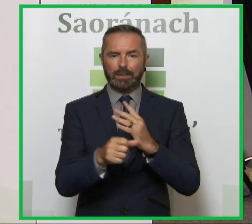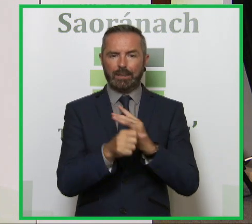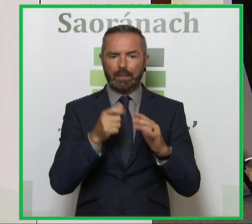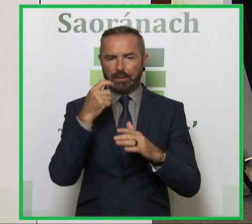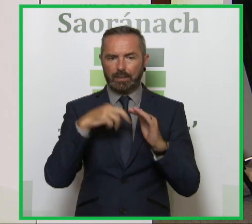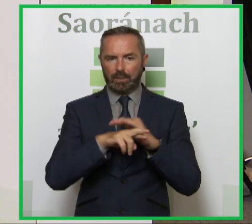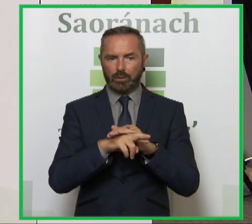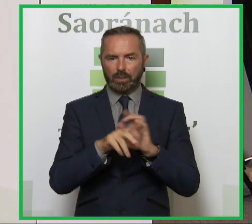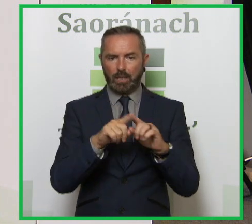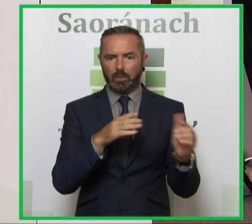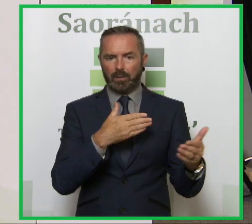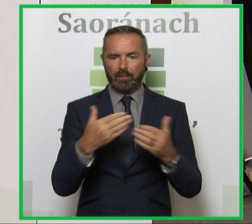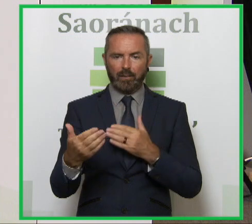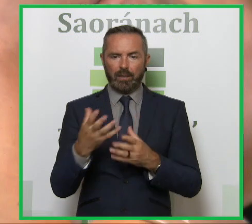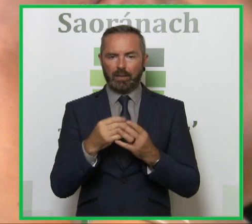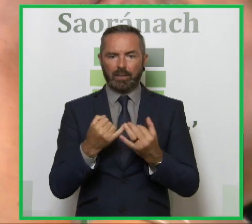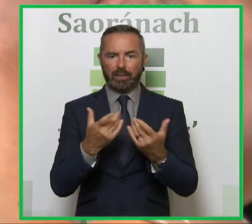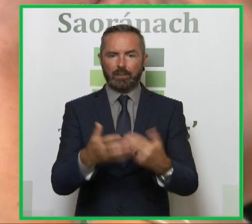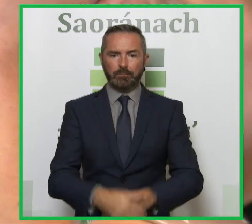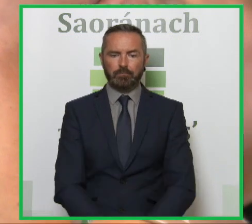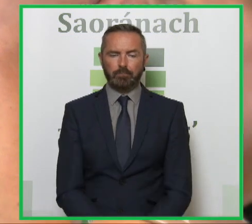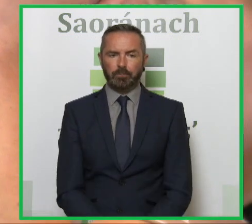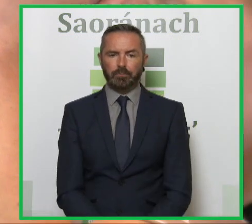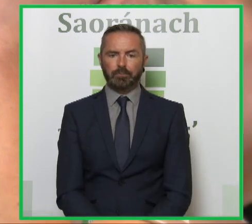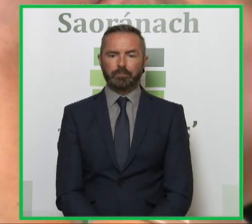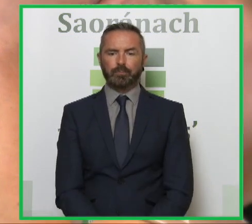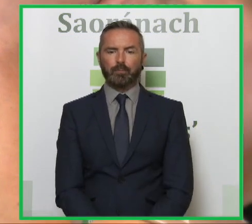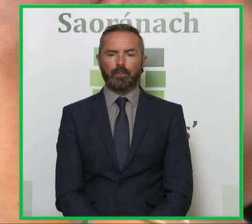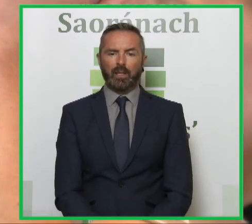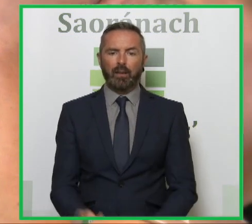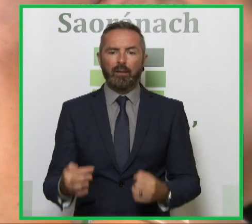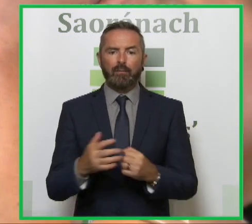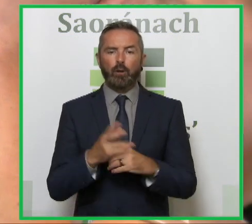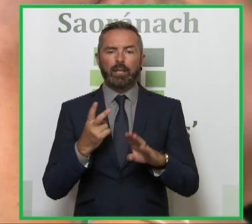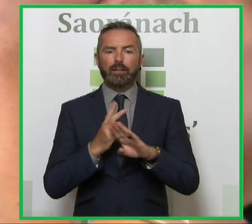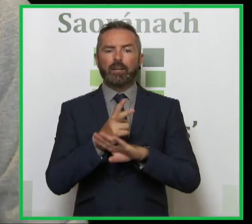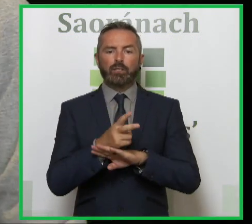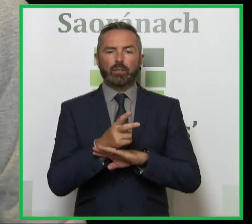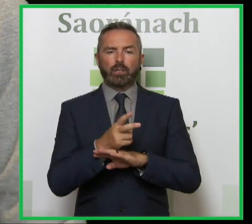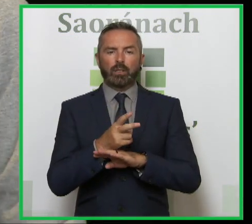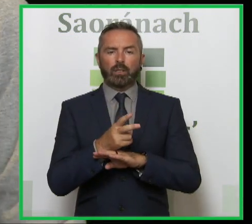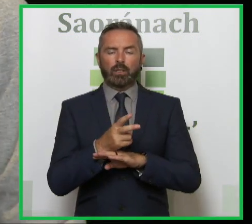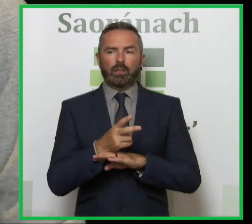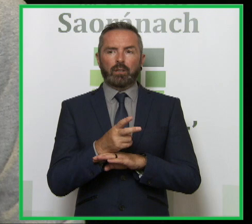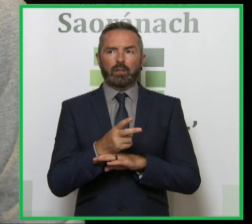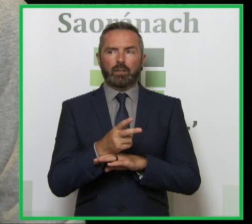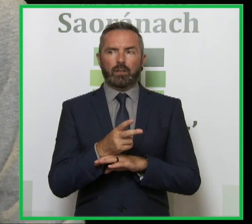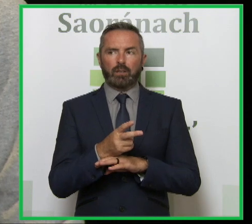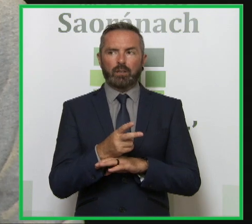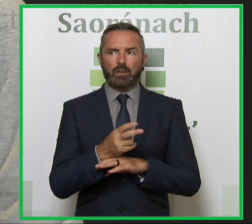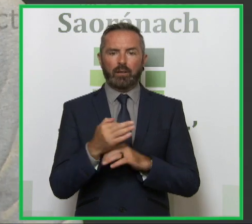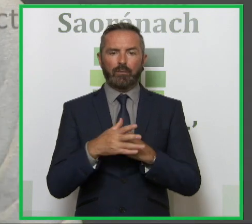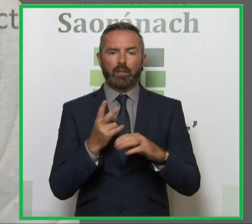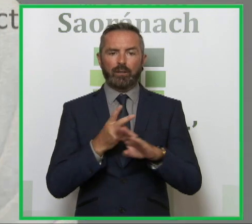or provide advice and stuff like that. On the intervention side, we try